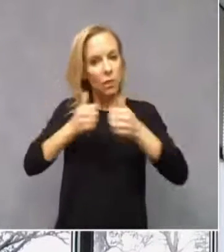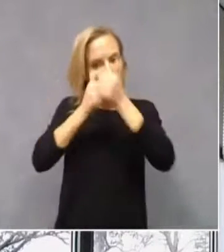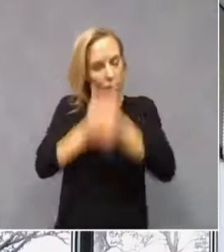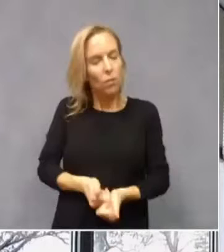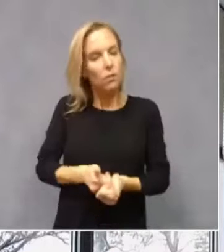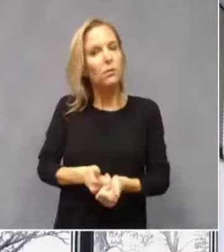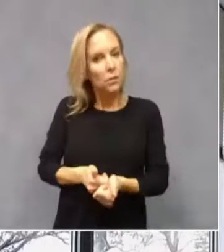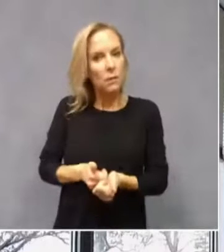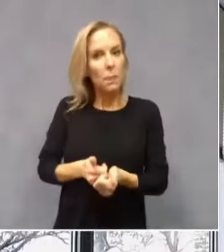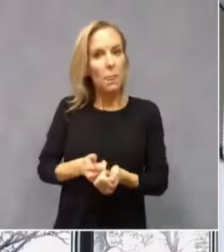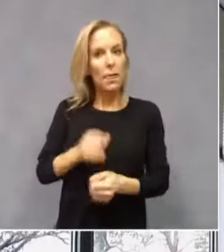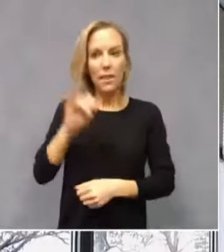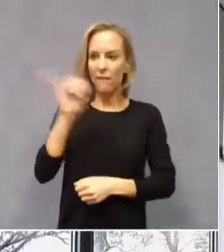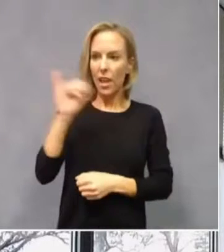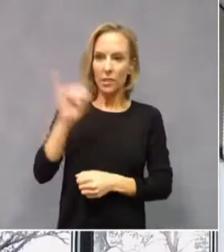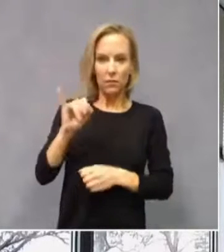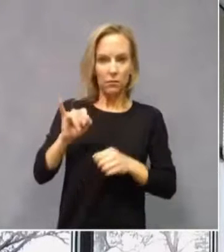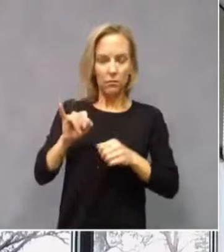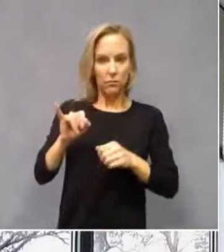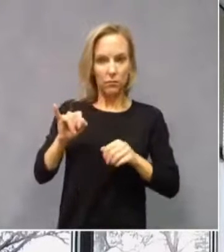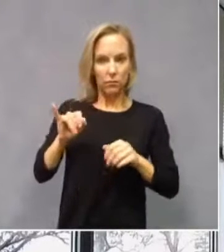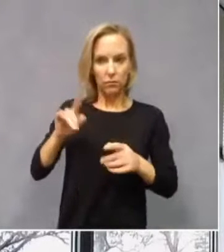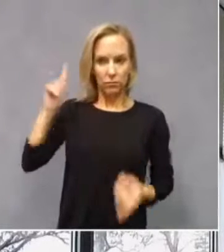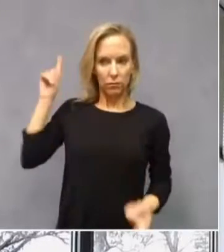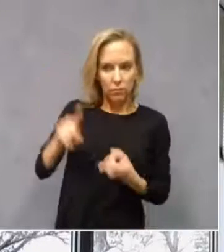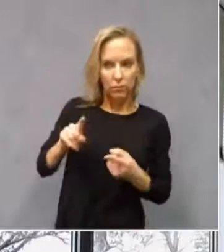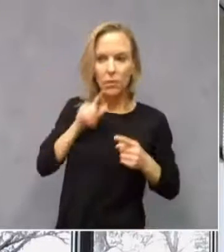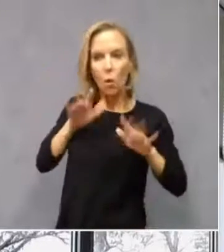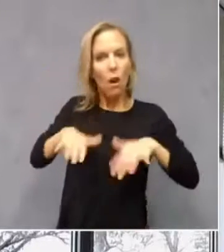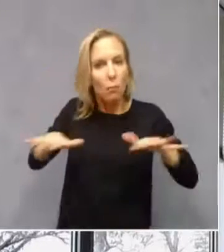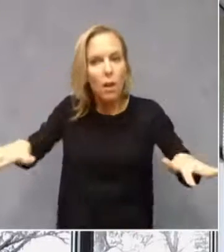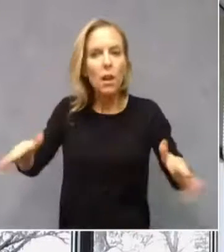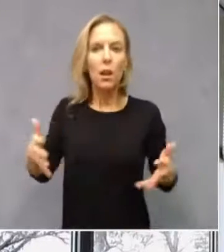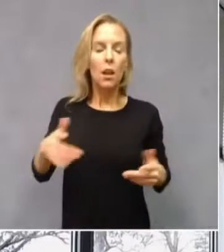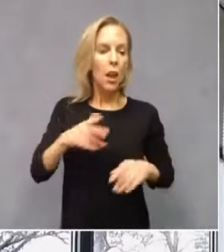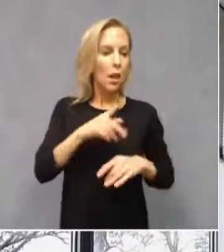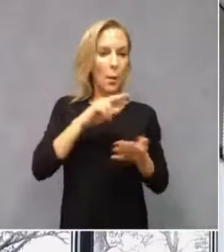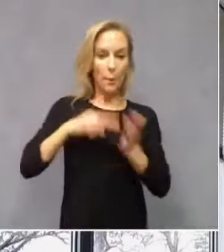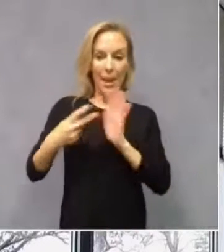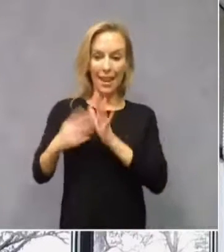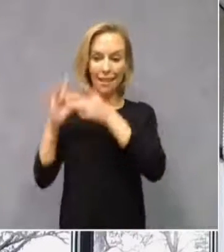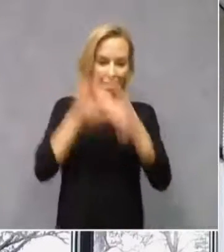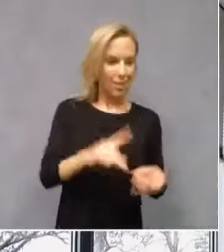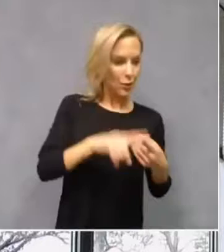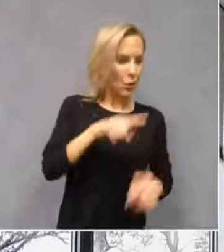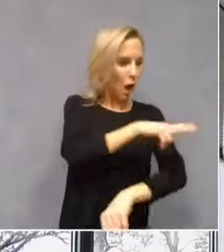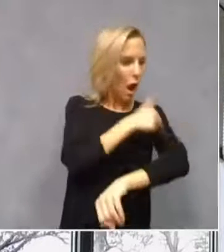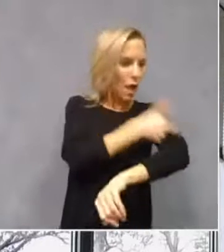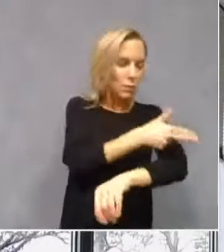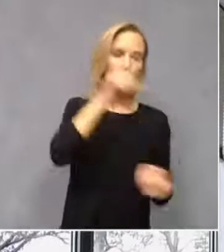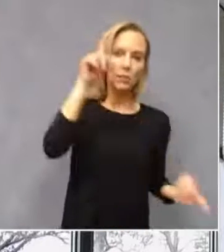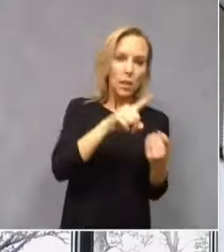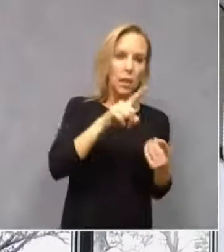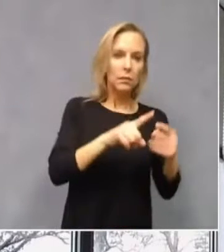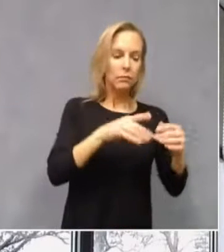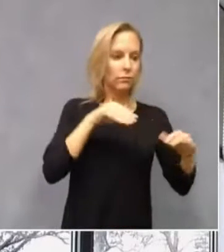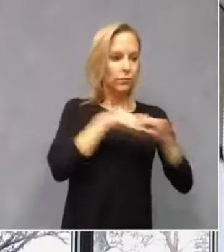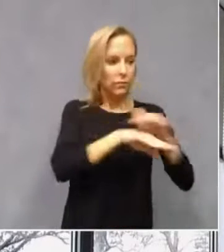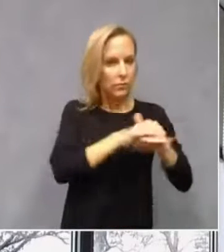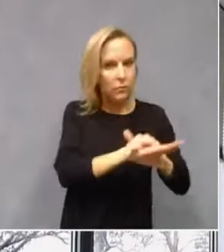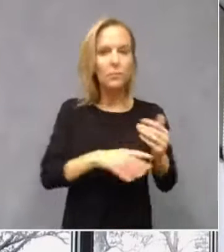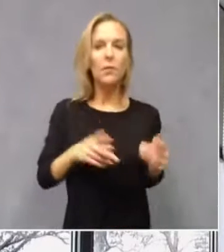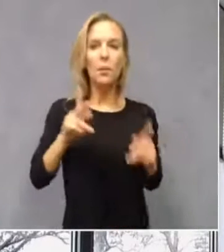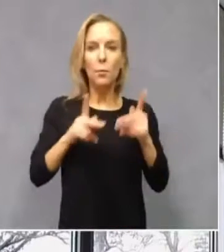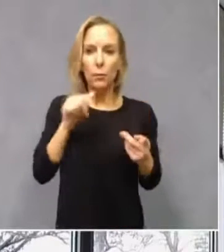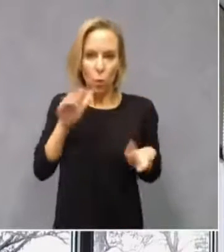infection doesn't spread, hospitals don't get overrun, and people don't die. We have one of the worst overall